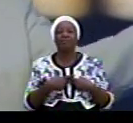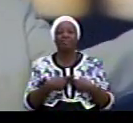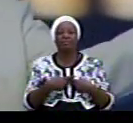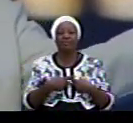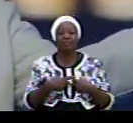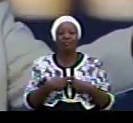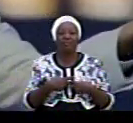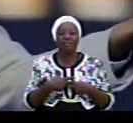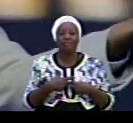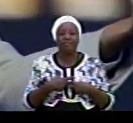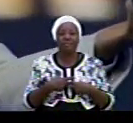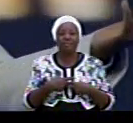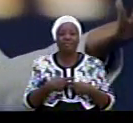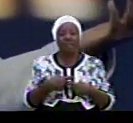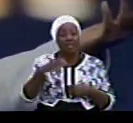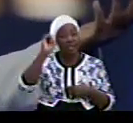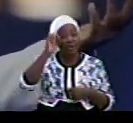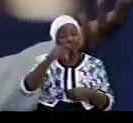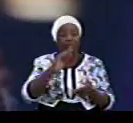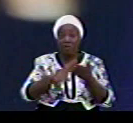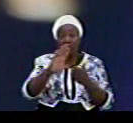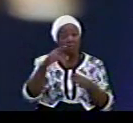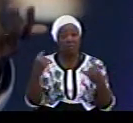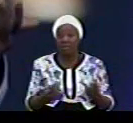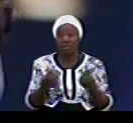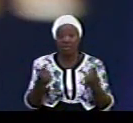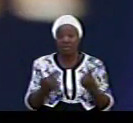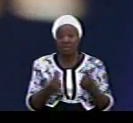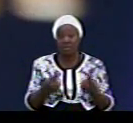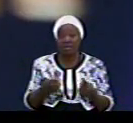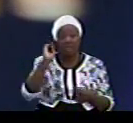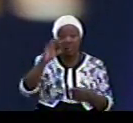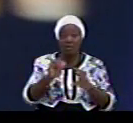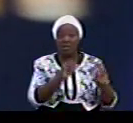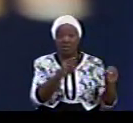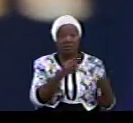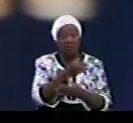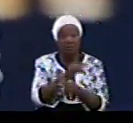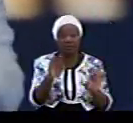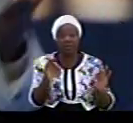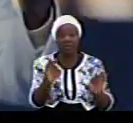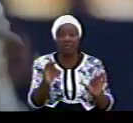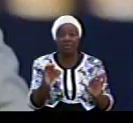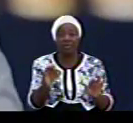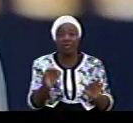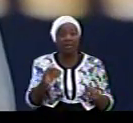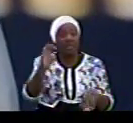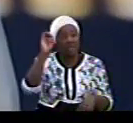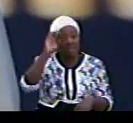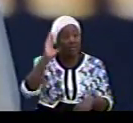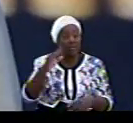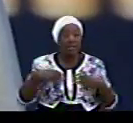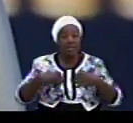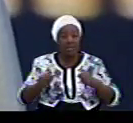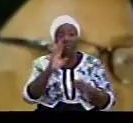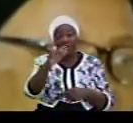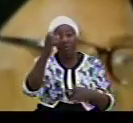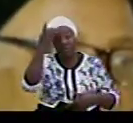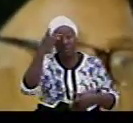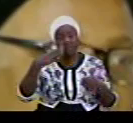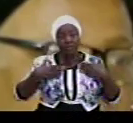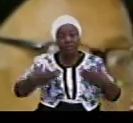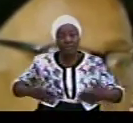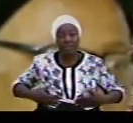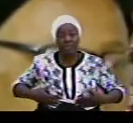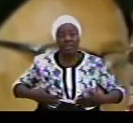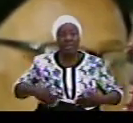He will forgive your sin. He will set you free. He will heal your sick body. You